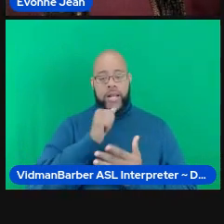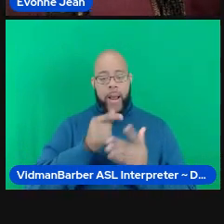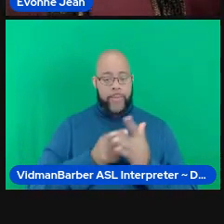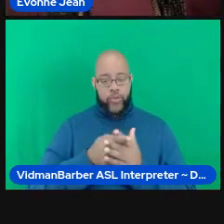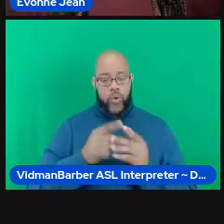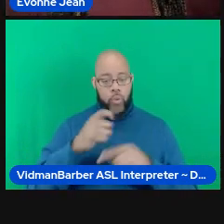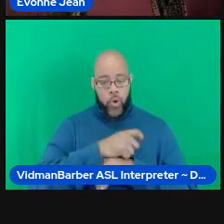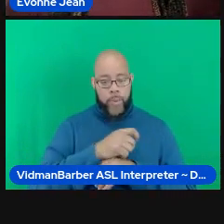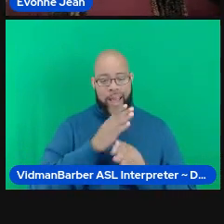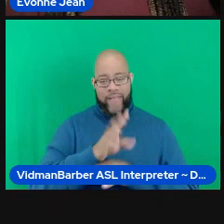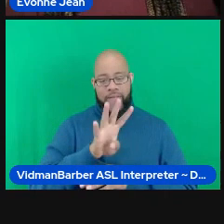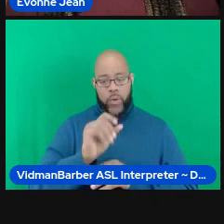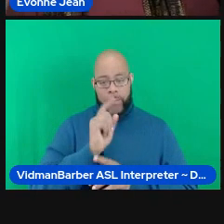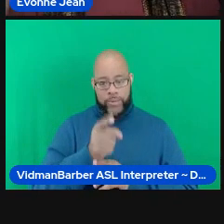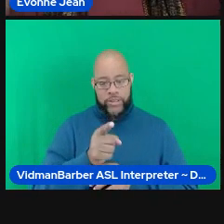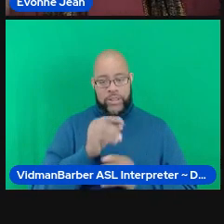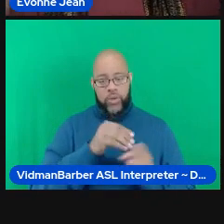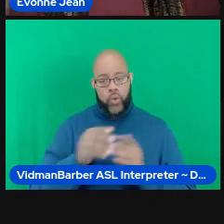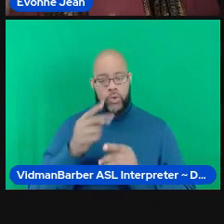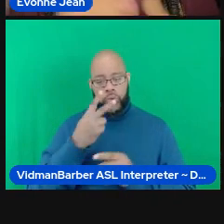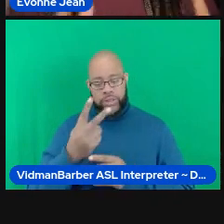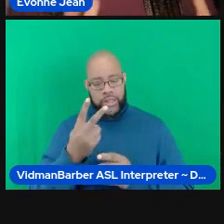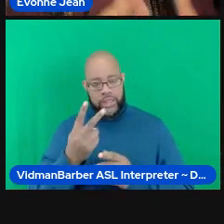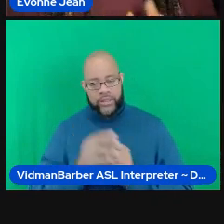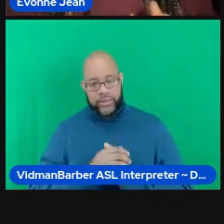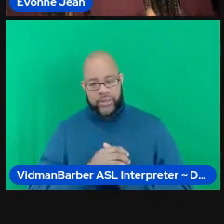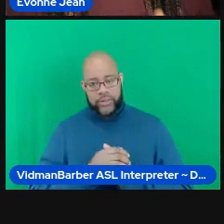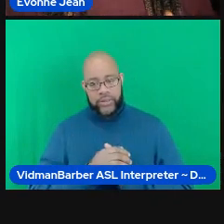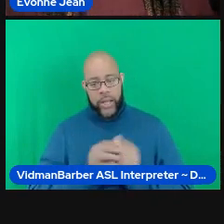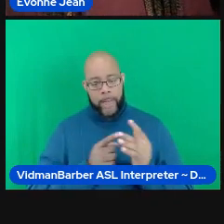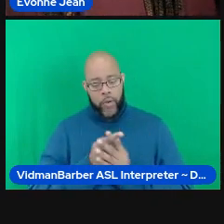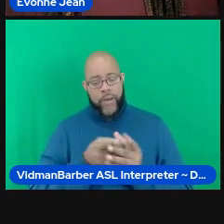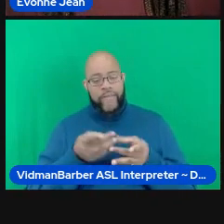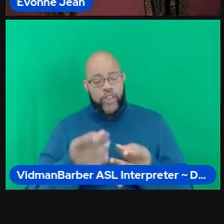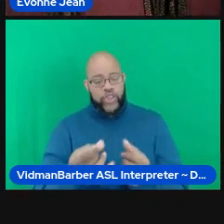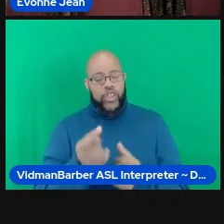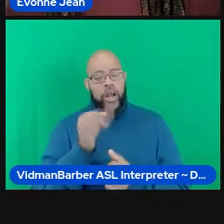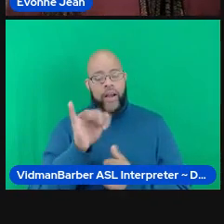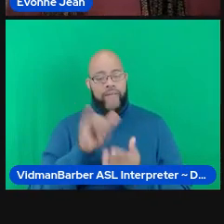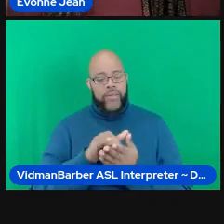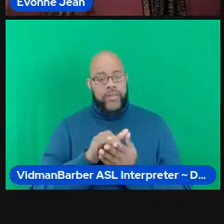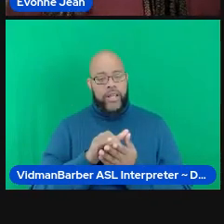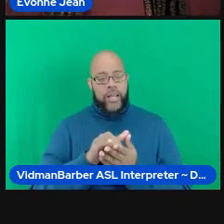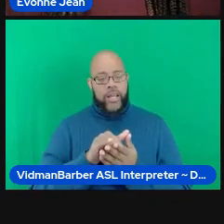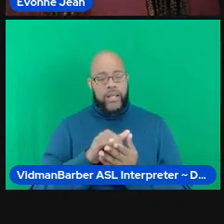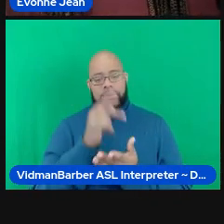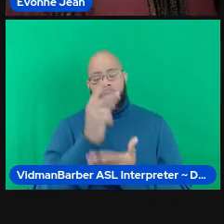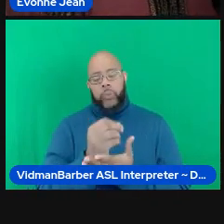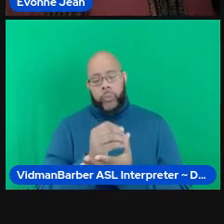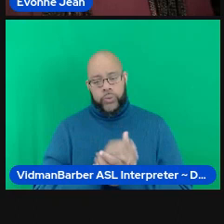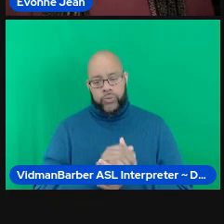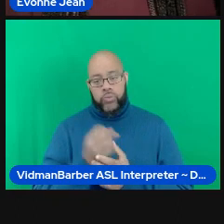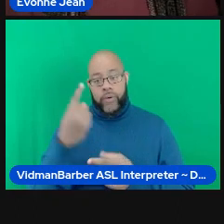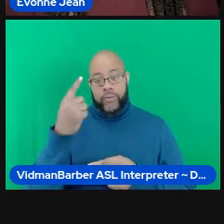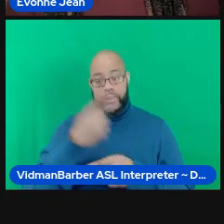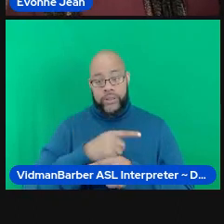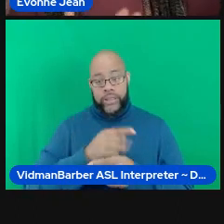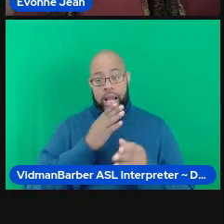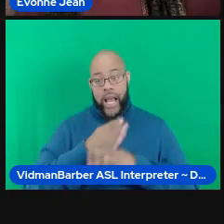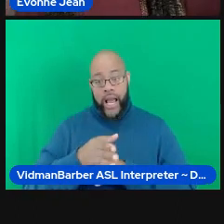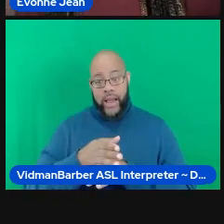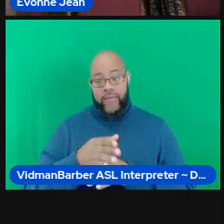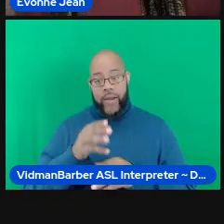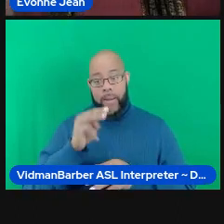after 40 minutes in order to assess the penetration efficiency of the inoculum. 12 days post-primary infection, the mice